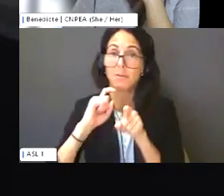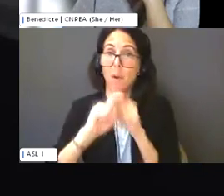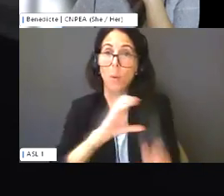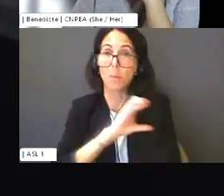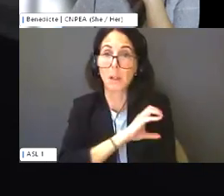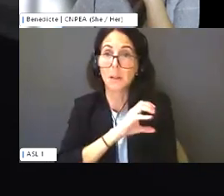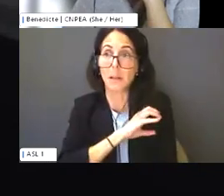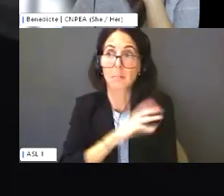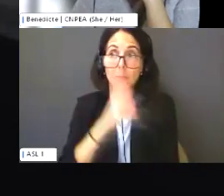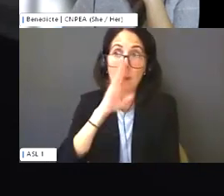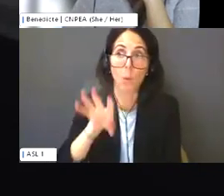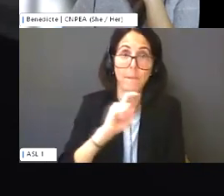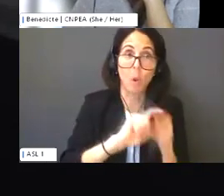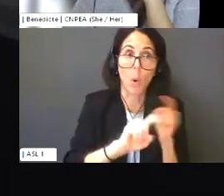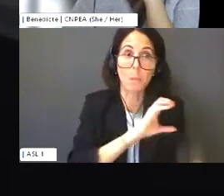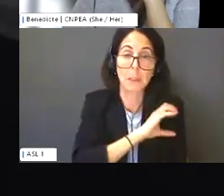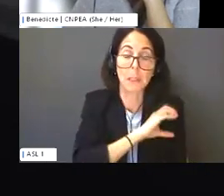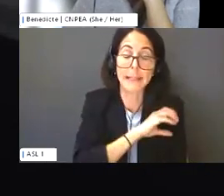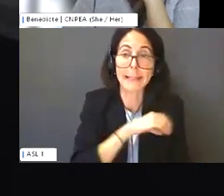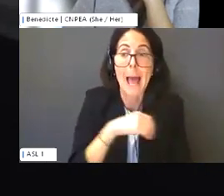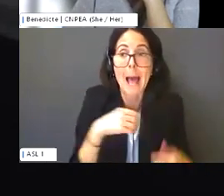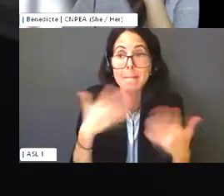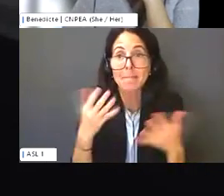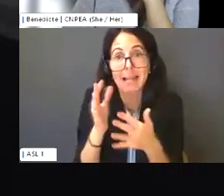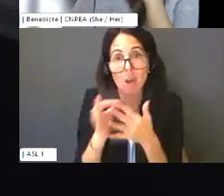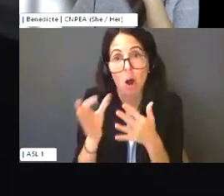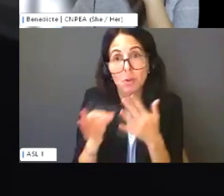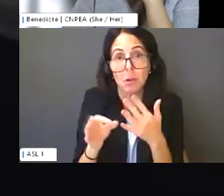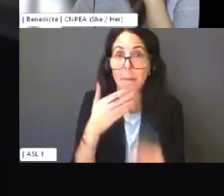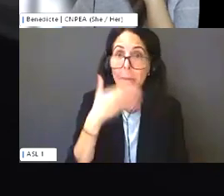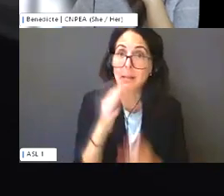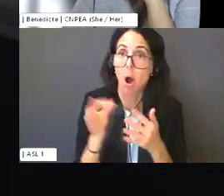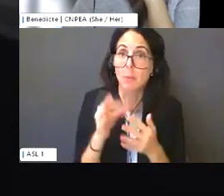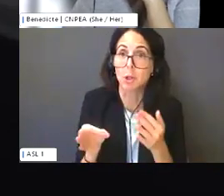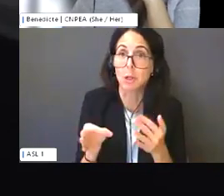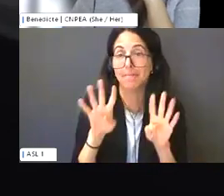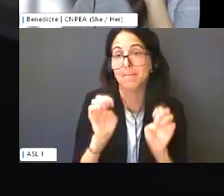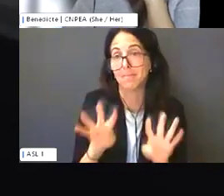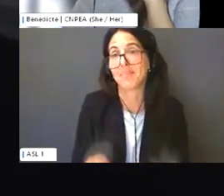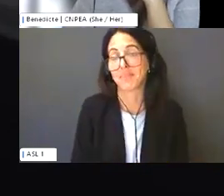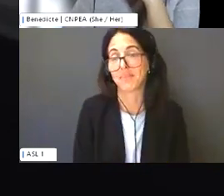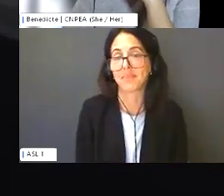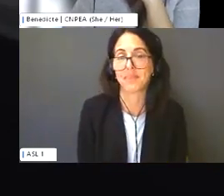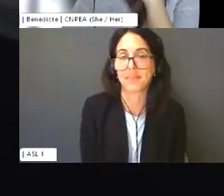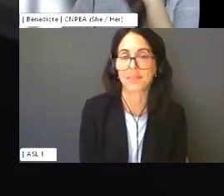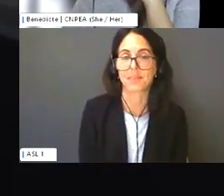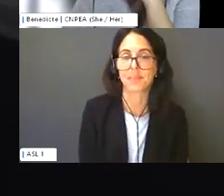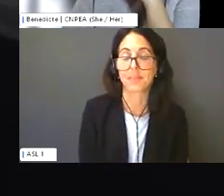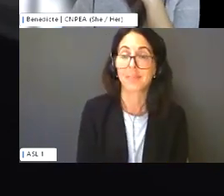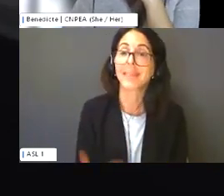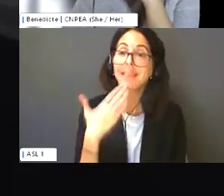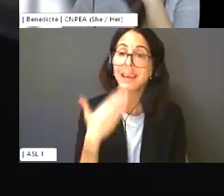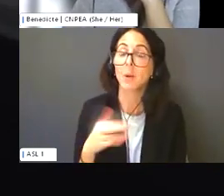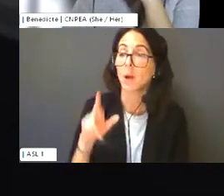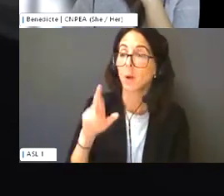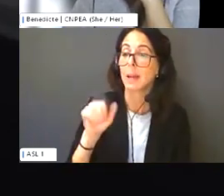So it is an option. I'm not sure it's the best one. Thank you very much. Ryan,